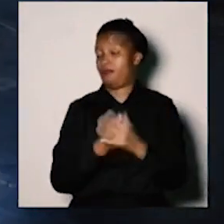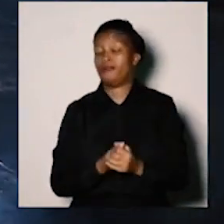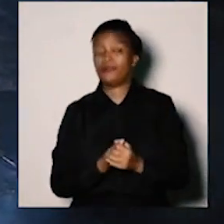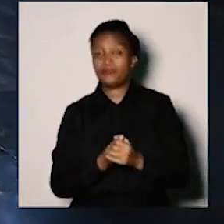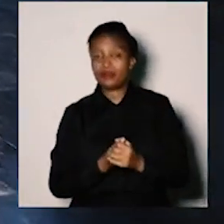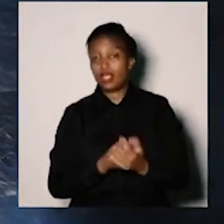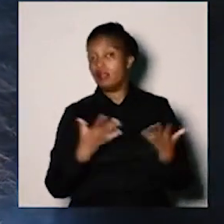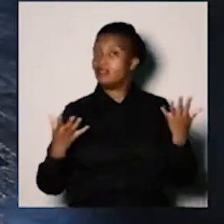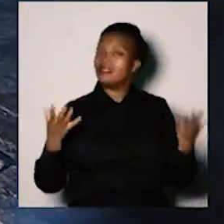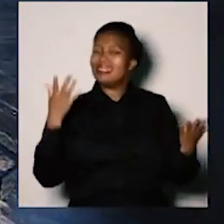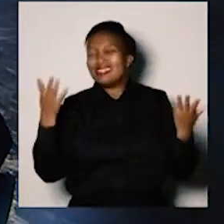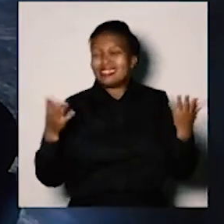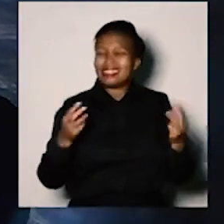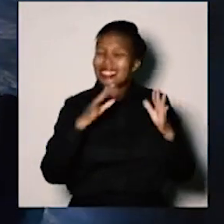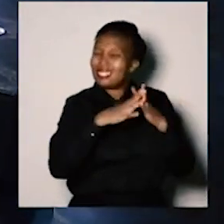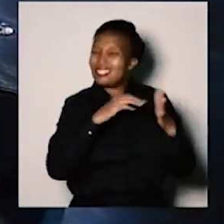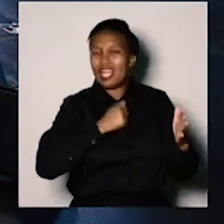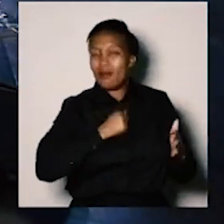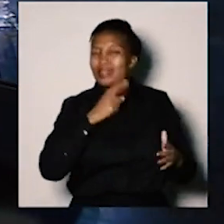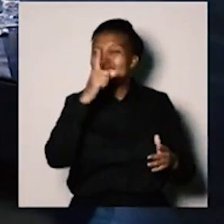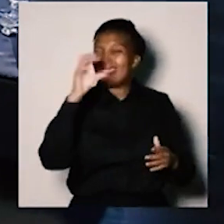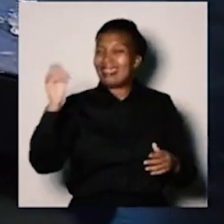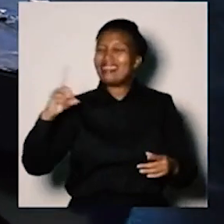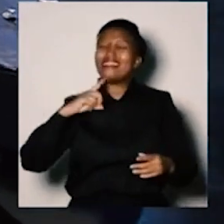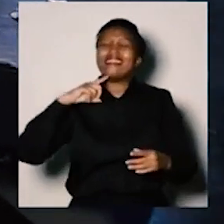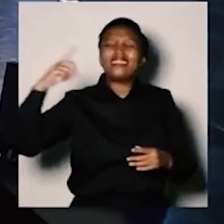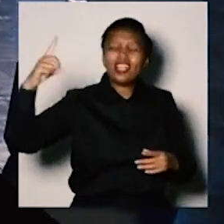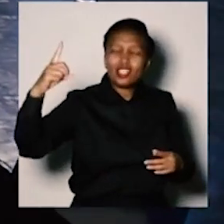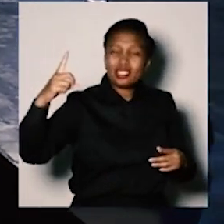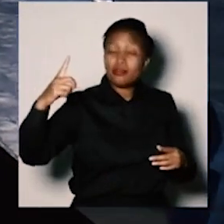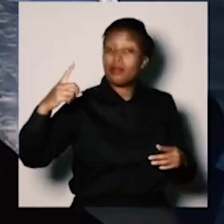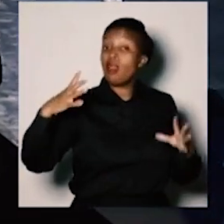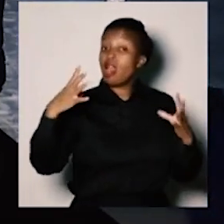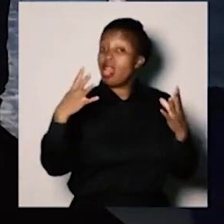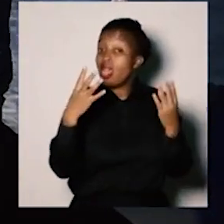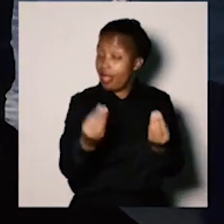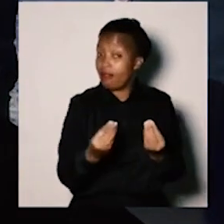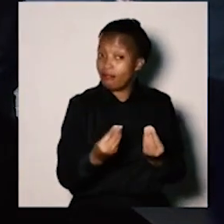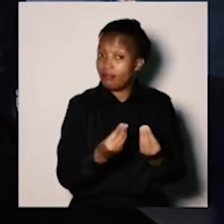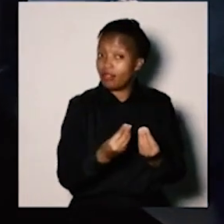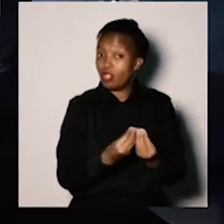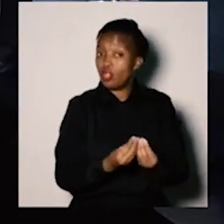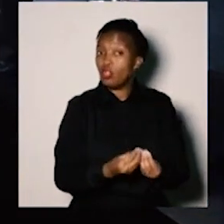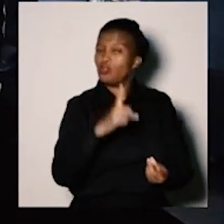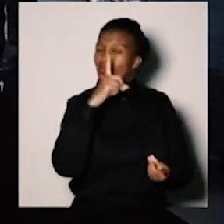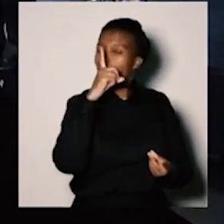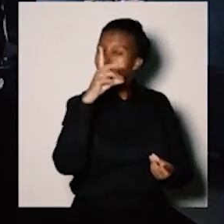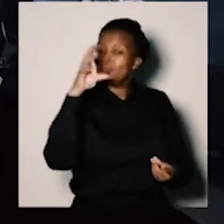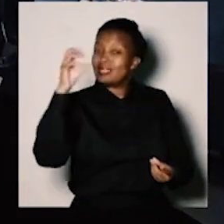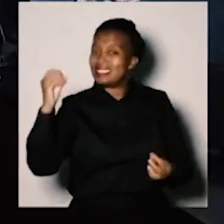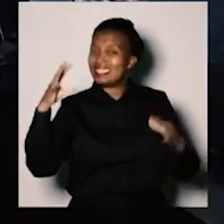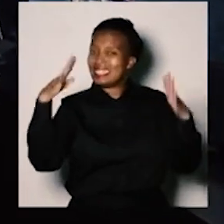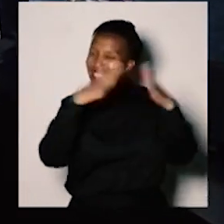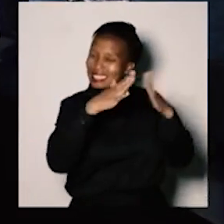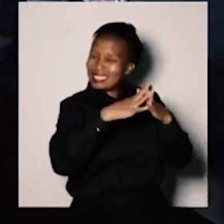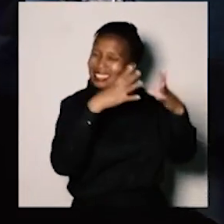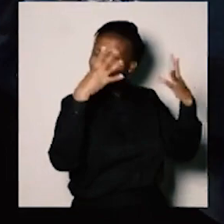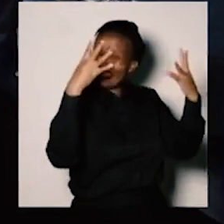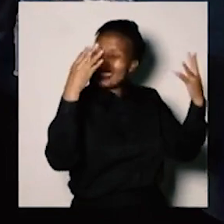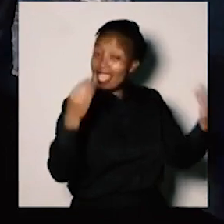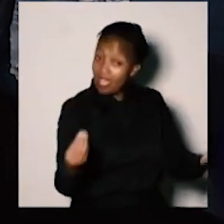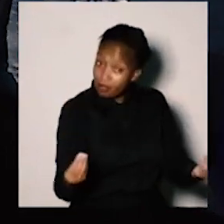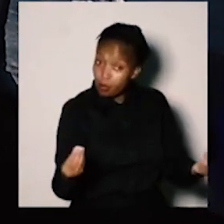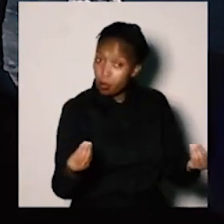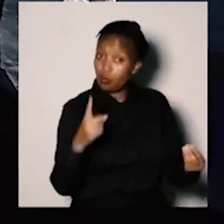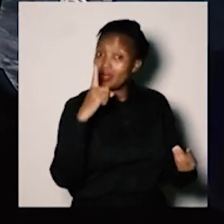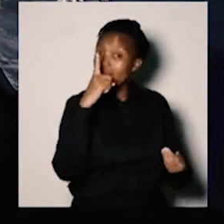of 100,000 people, you can have 10 churches that have 100,000 people and still reach only one third of